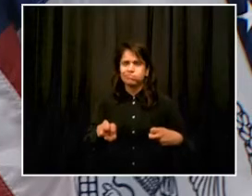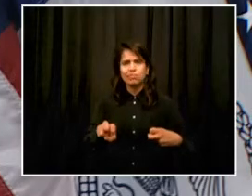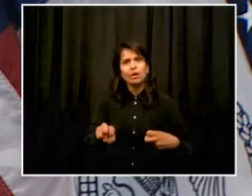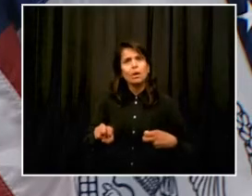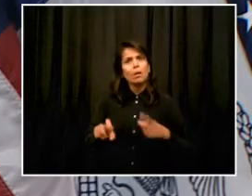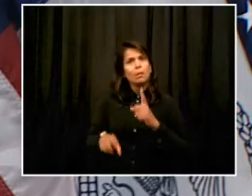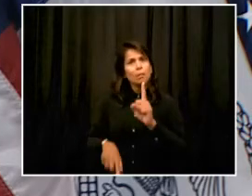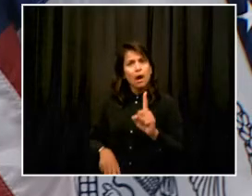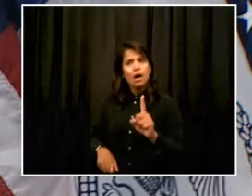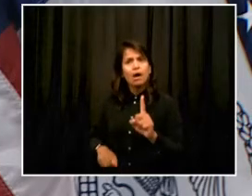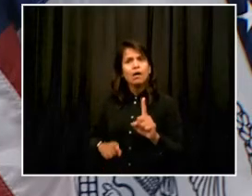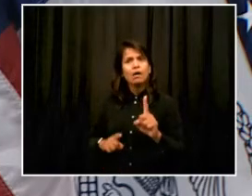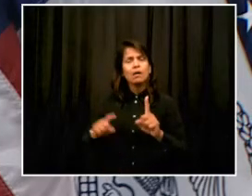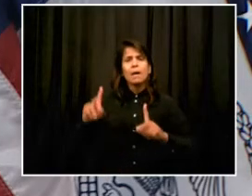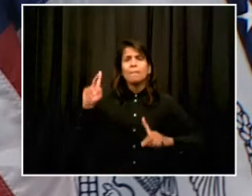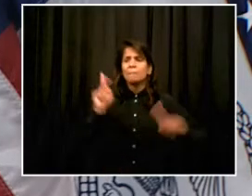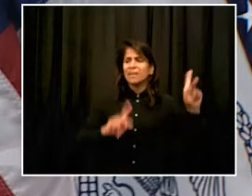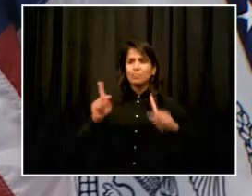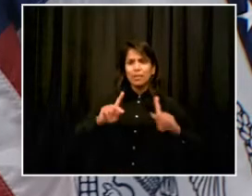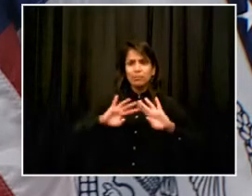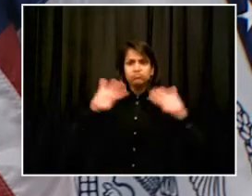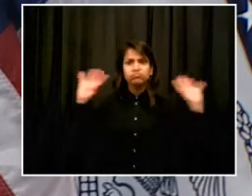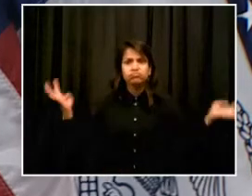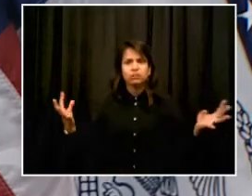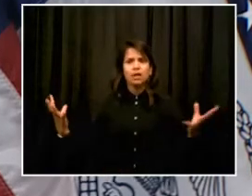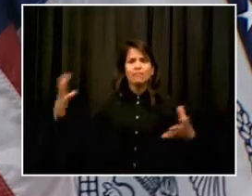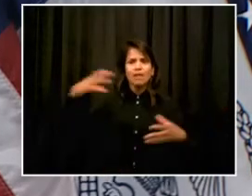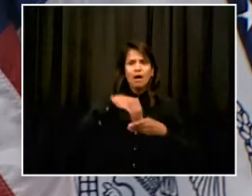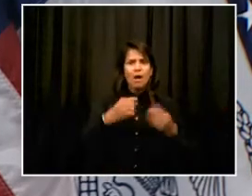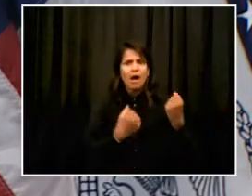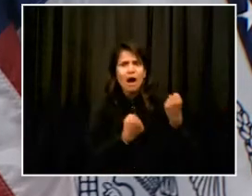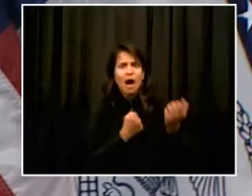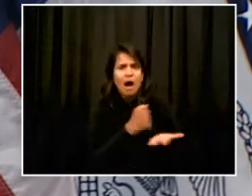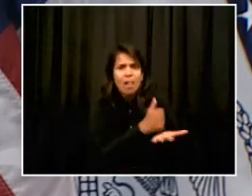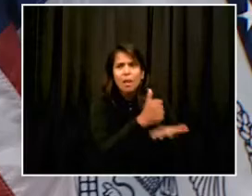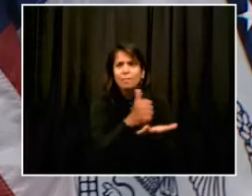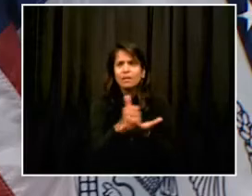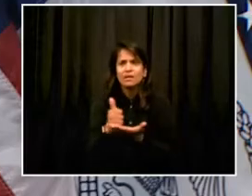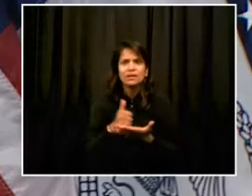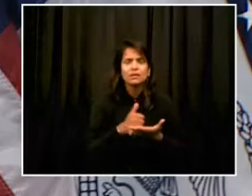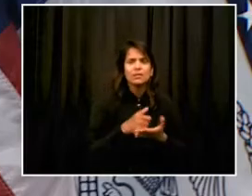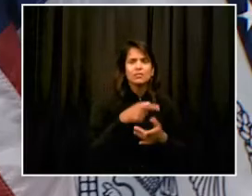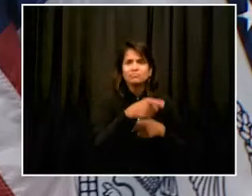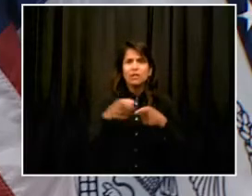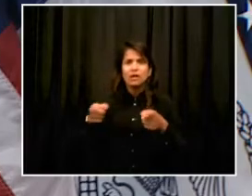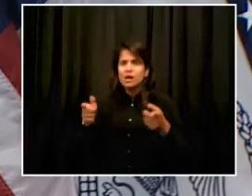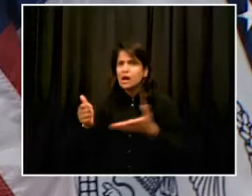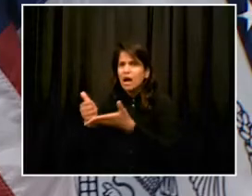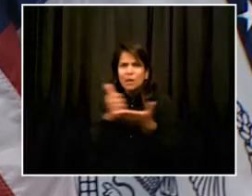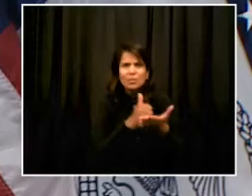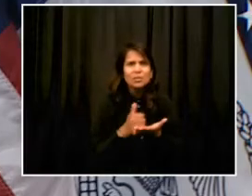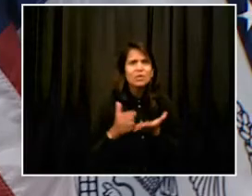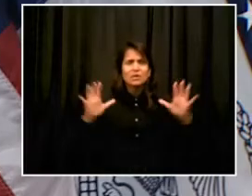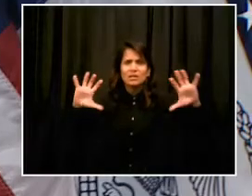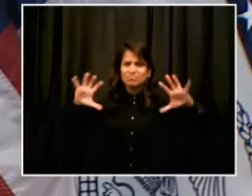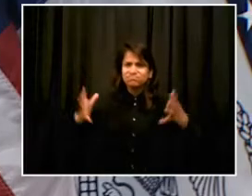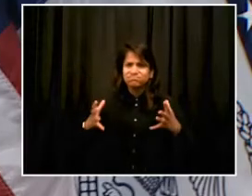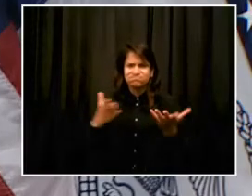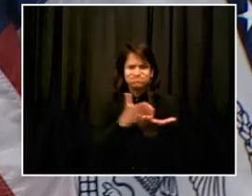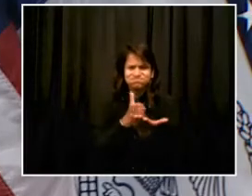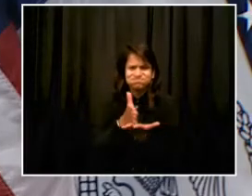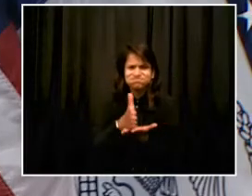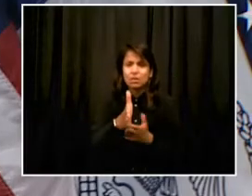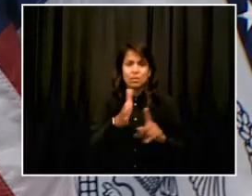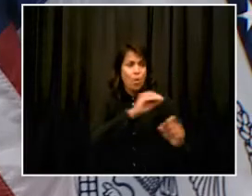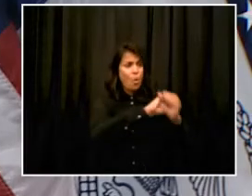we got to look to the future. The past is in the past. We got to look to the future, and we have huge challenges ahead to consolidate our progress